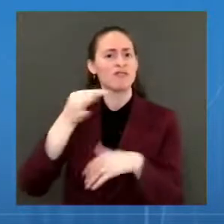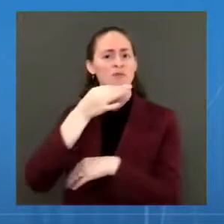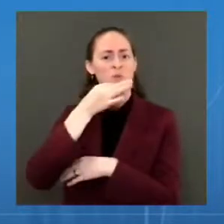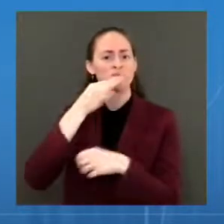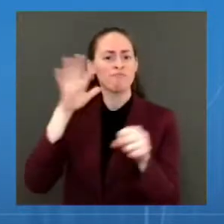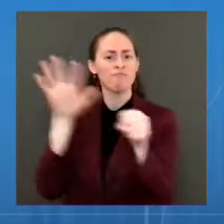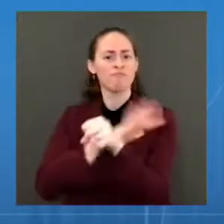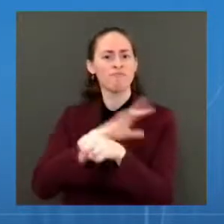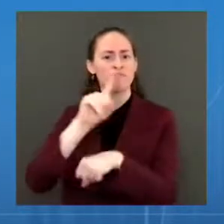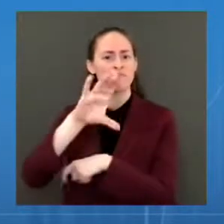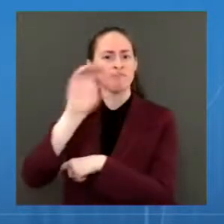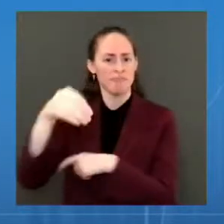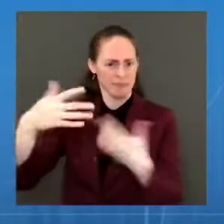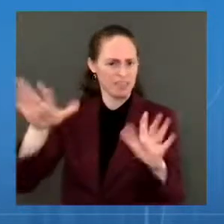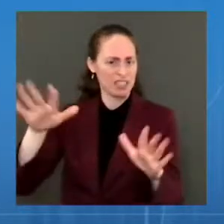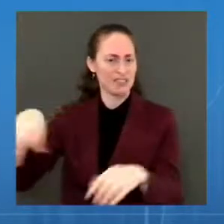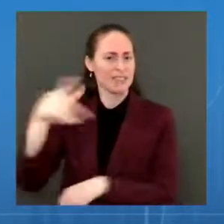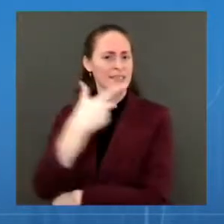are already vaccinated.